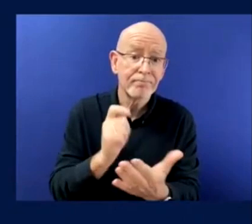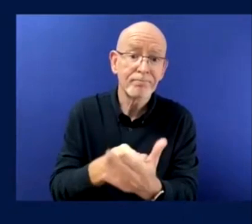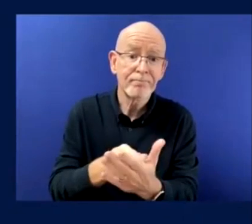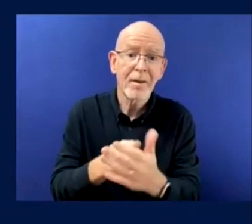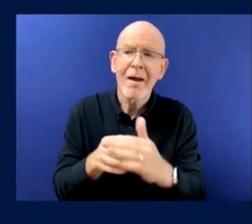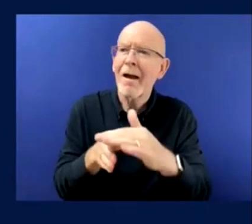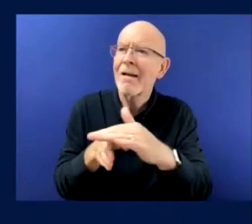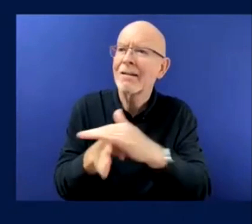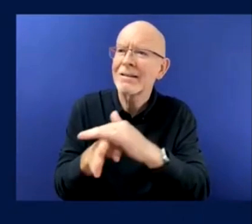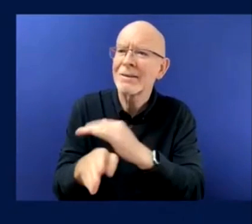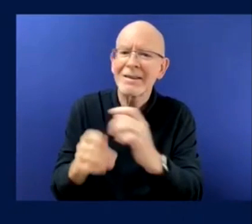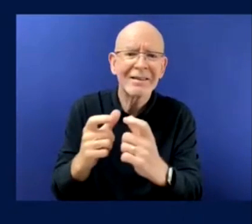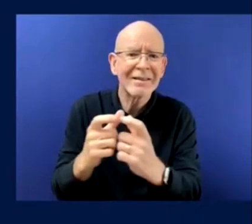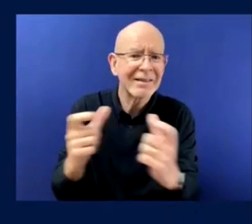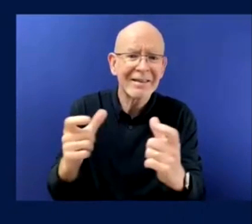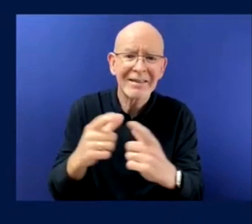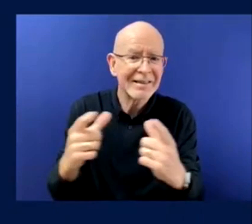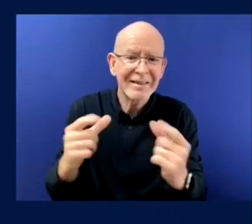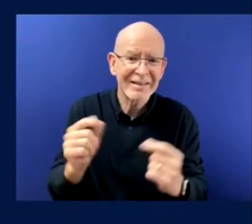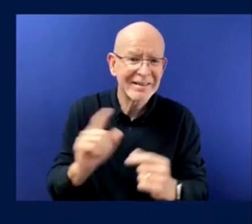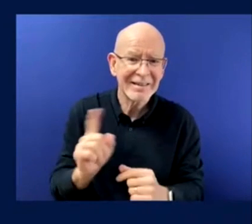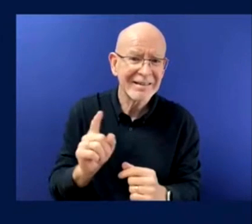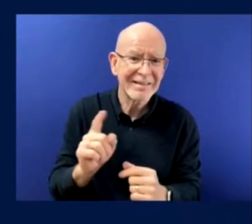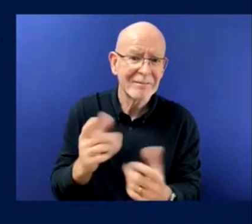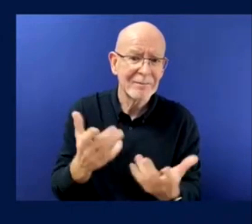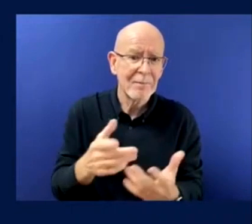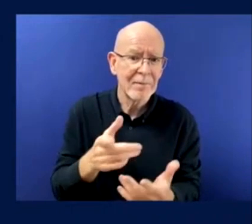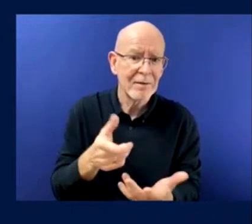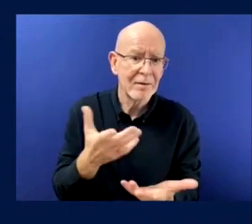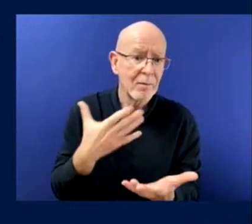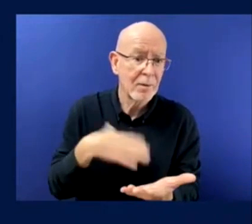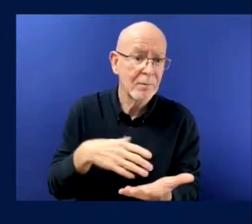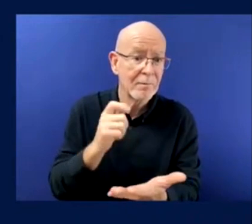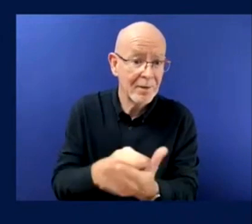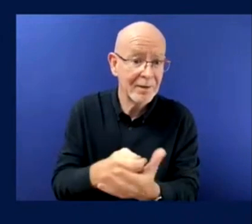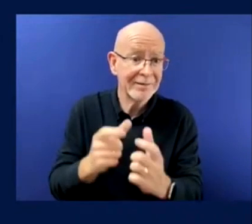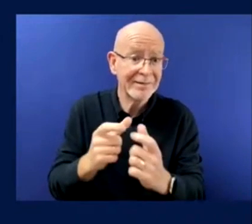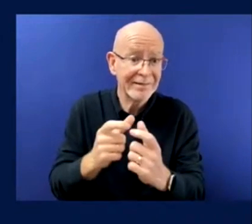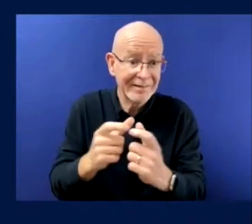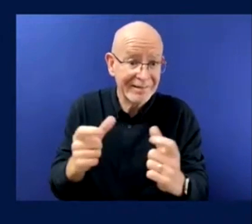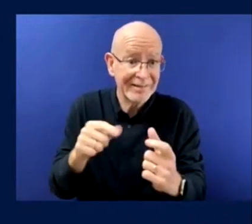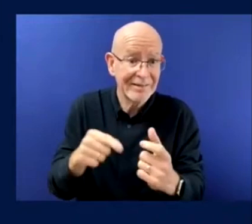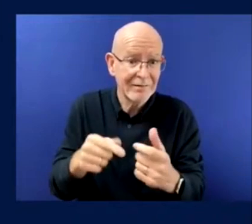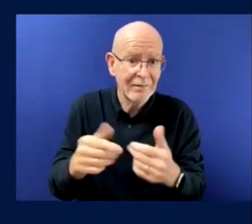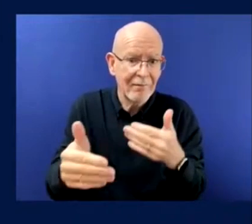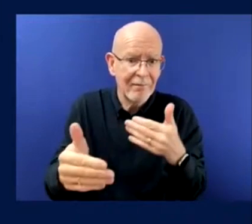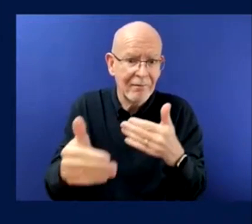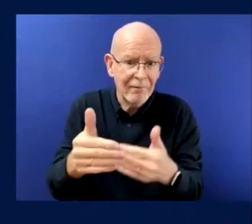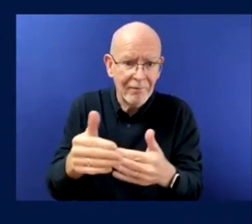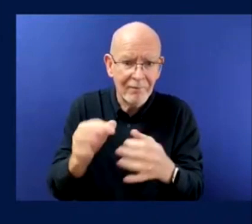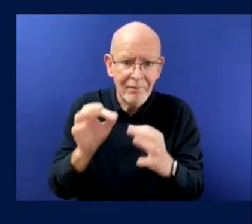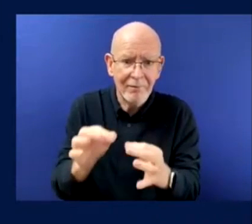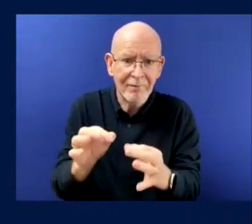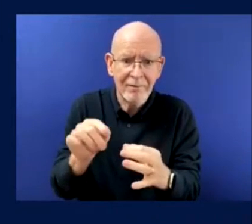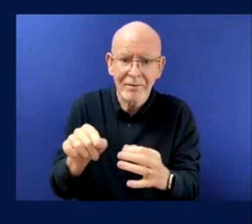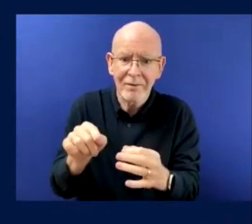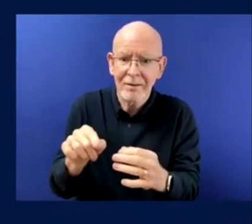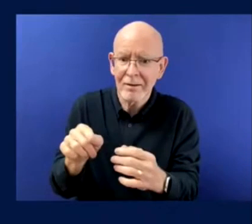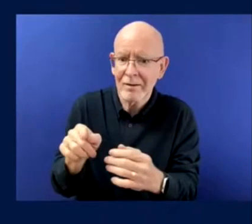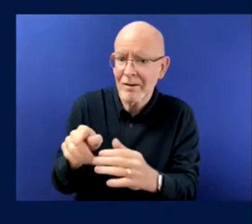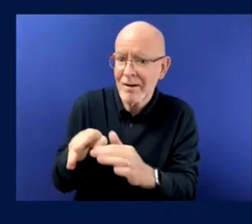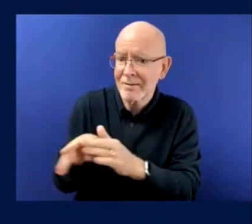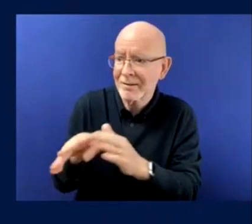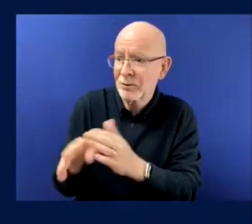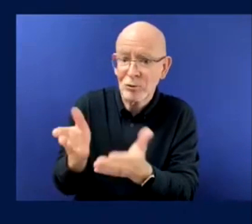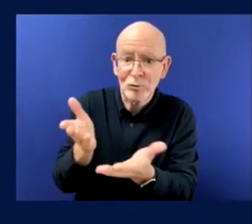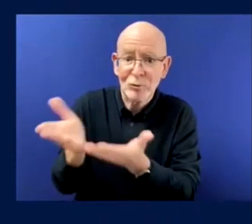a bit of anxiety or uncertainty about the match day, then advanced information can be used to plan out the routine and